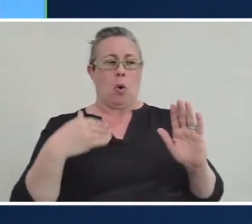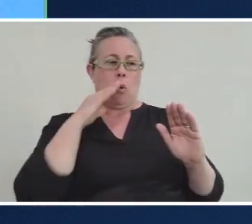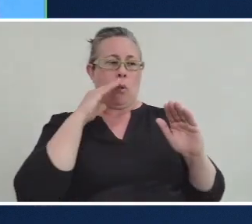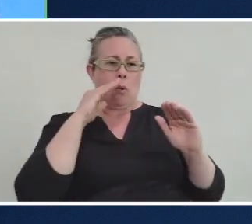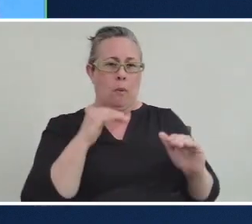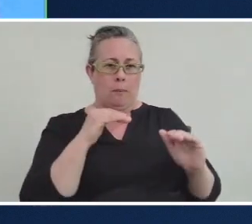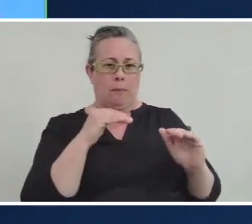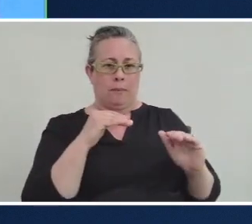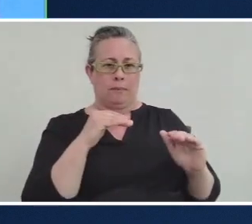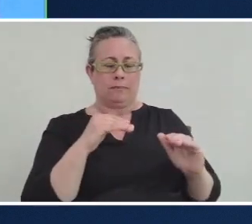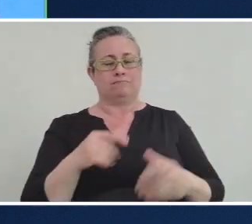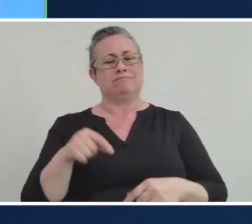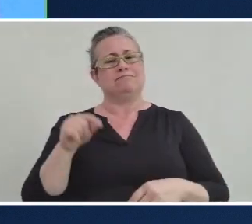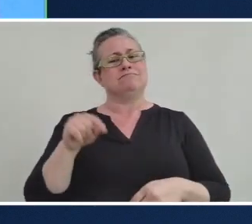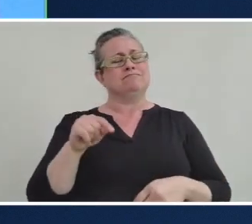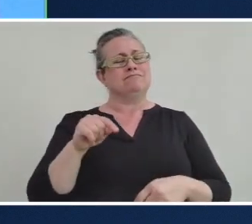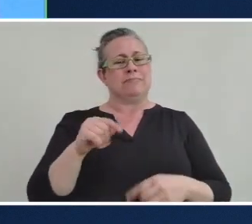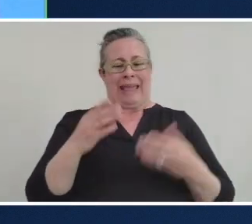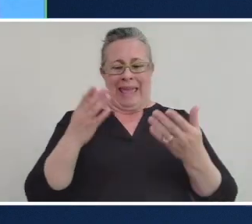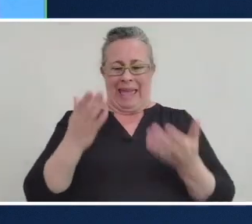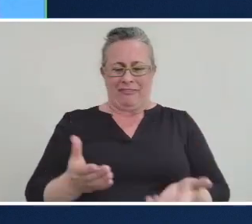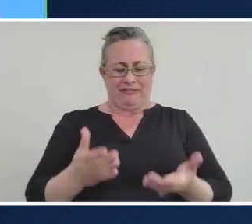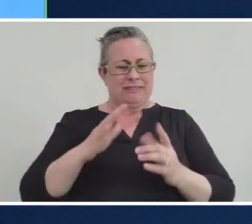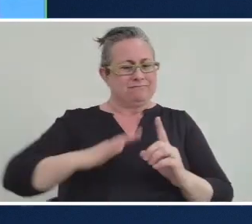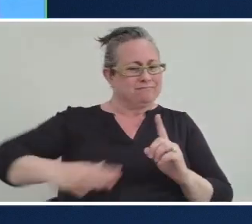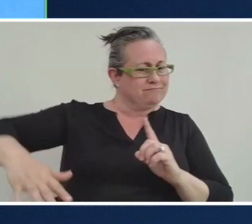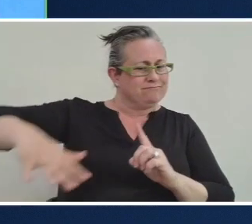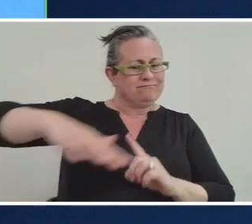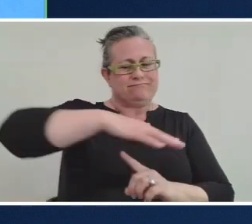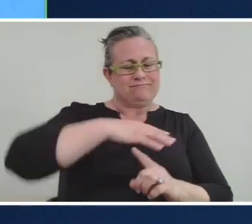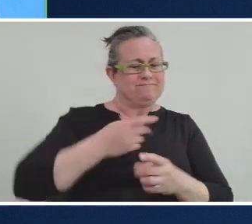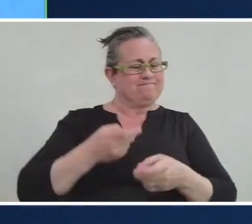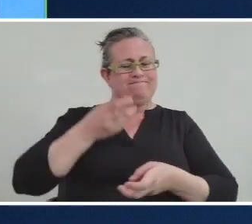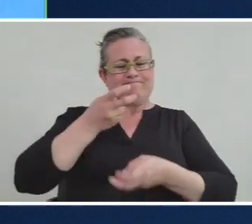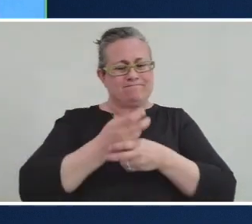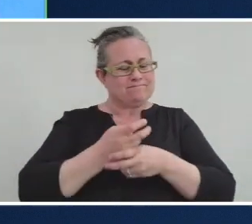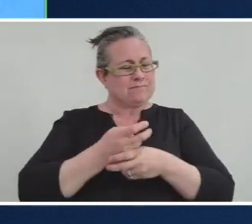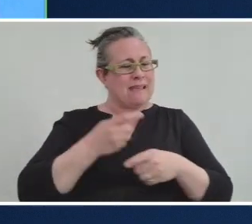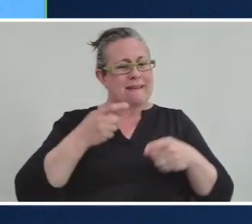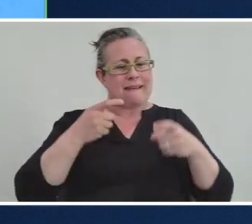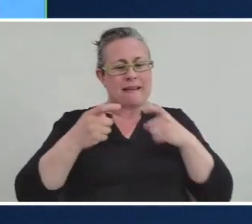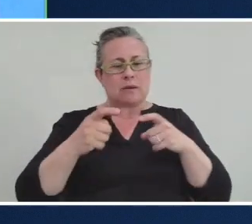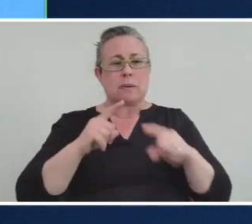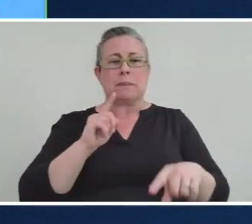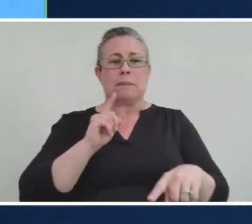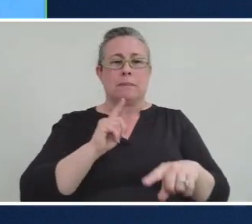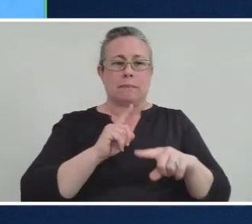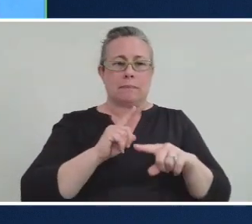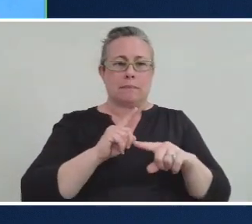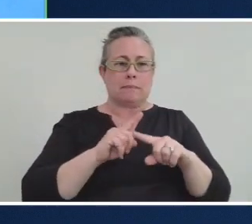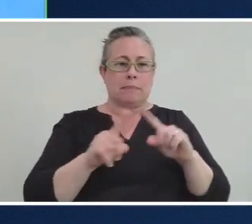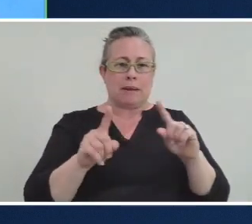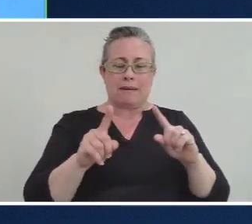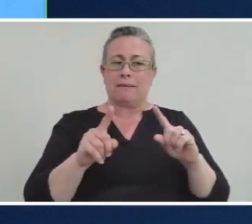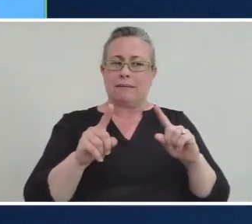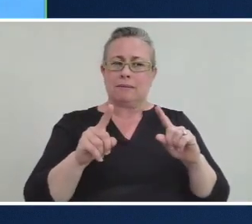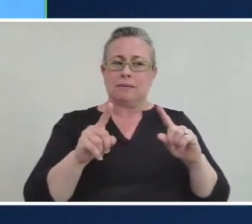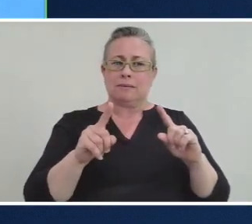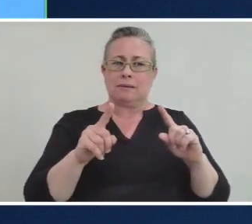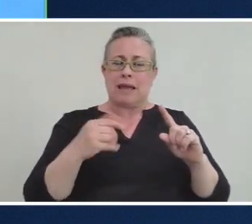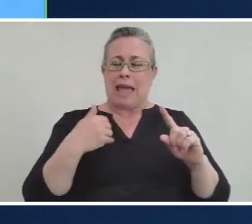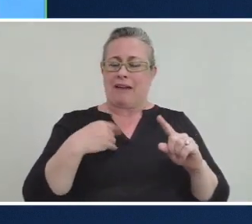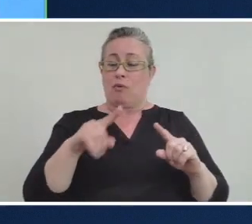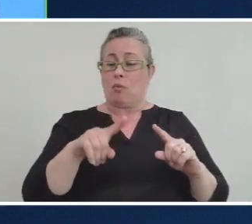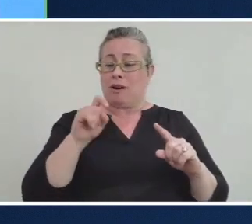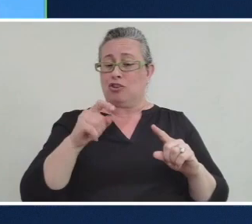heavy environment and difficult to handle with. But we have witnessed through our 110 chapters that